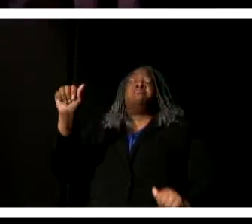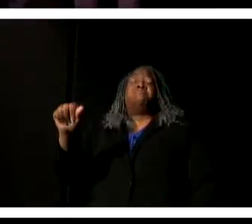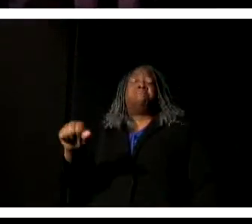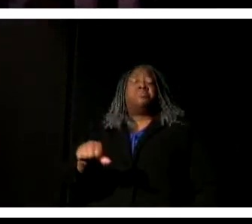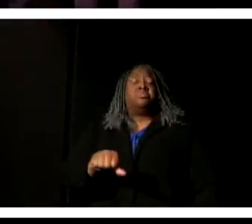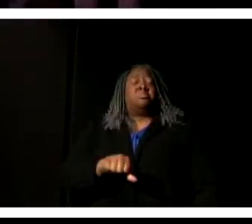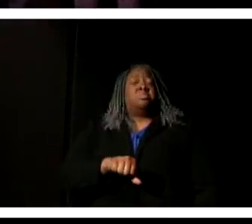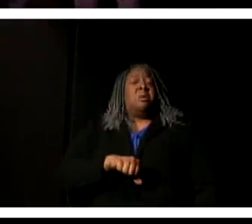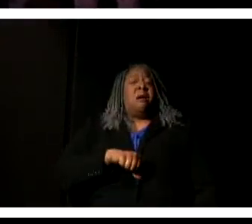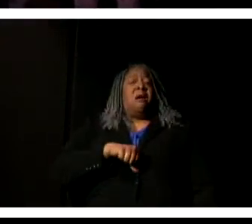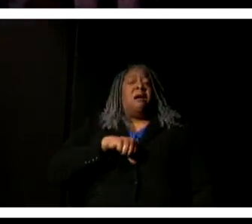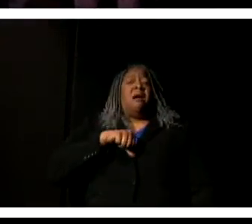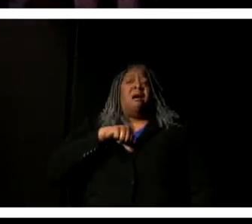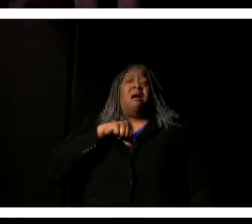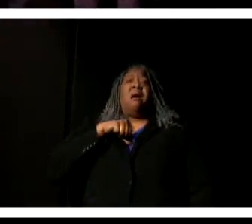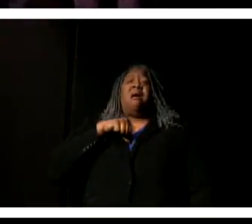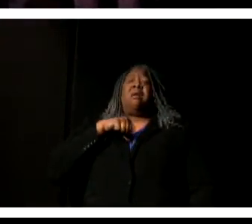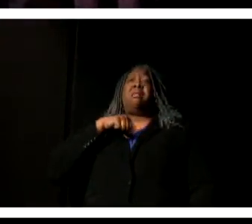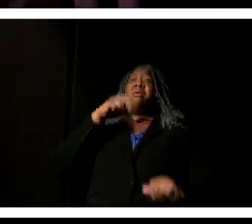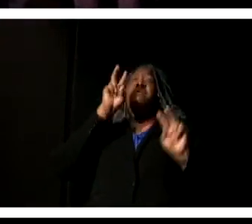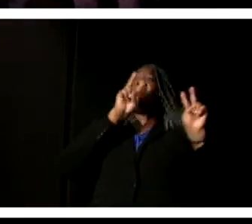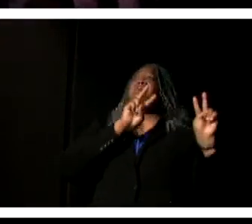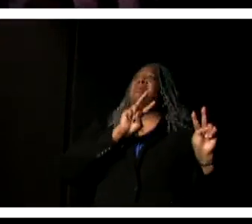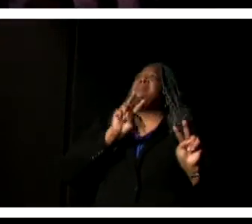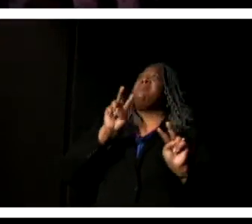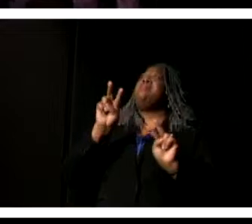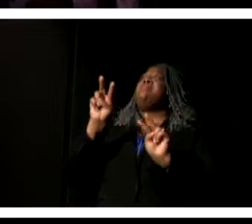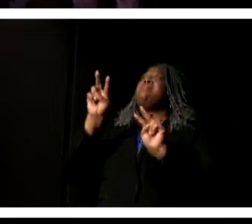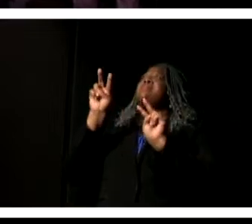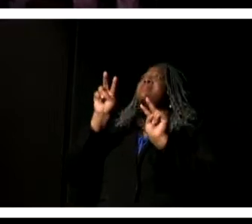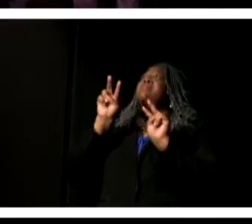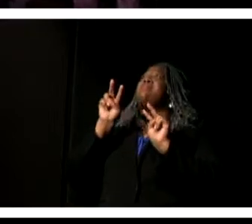what so proudly we